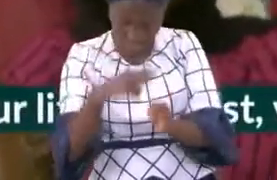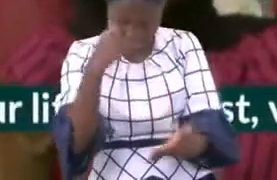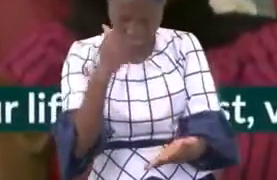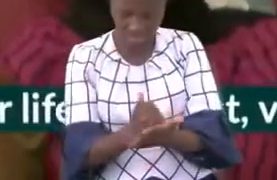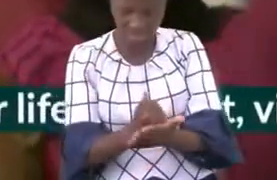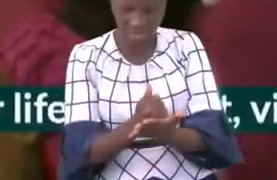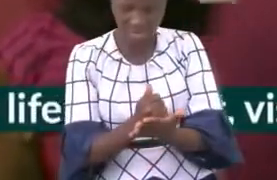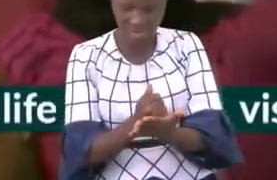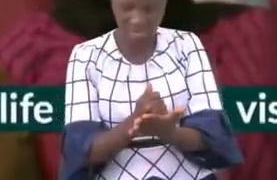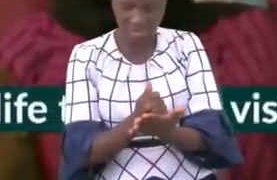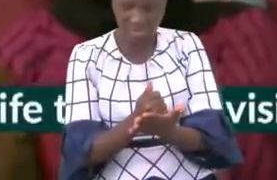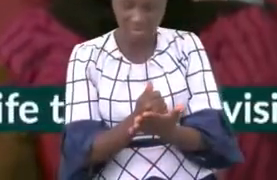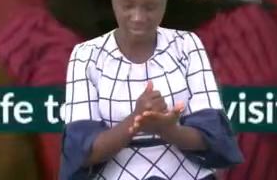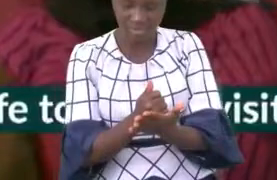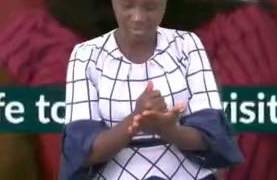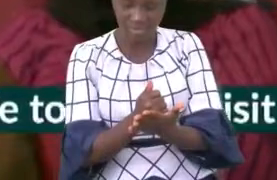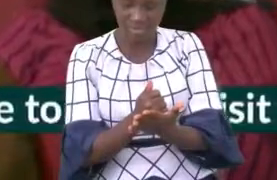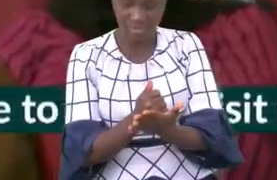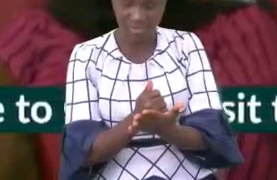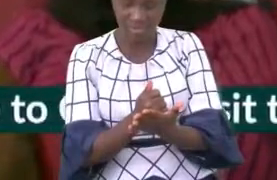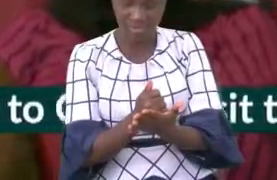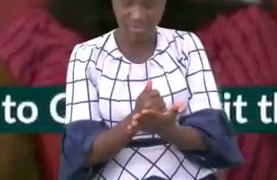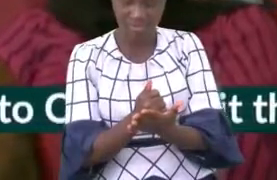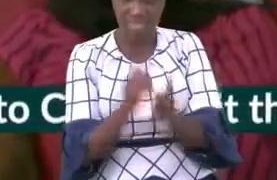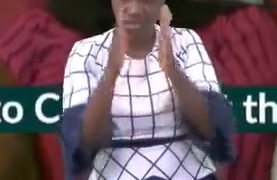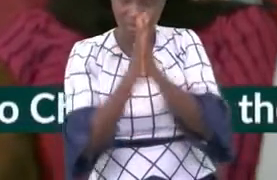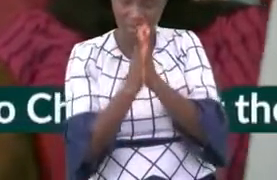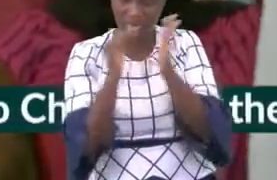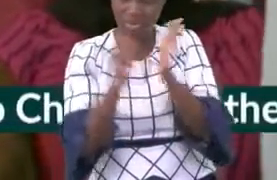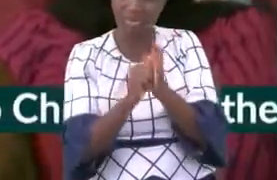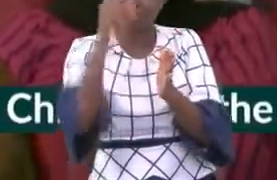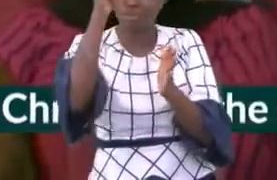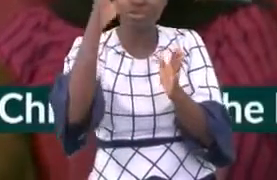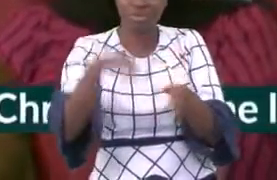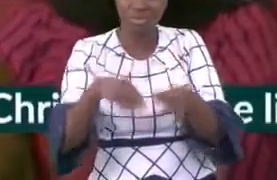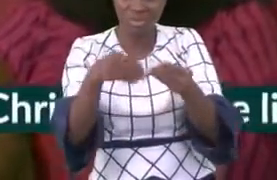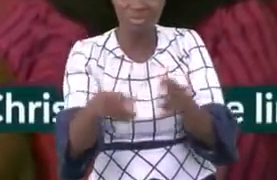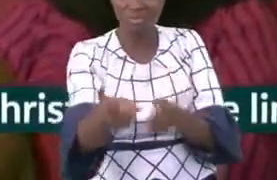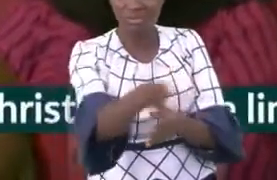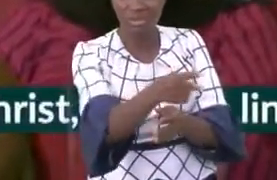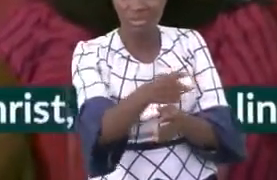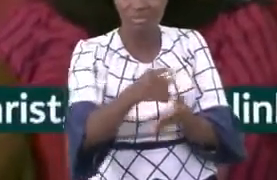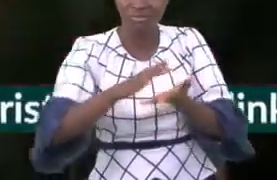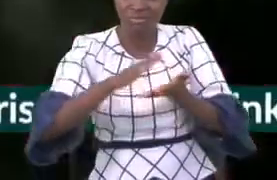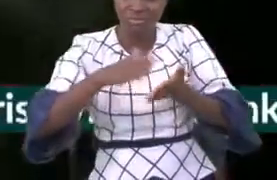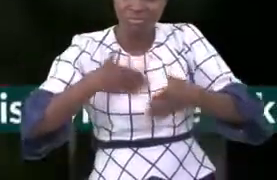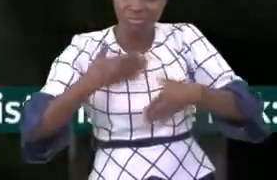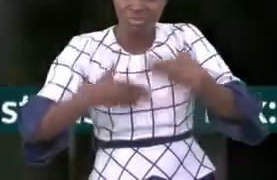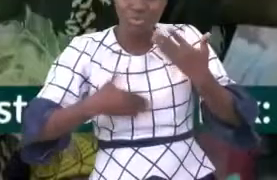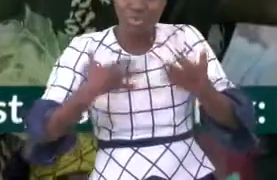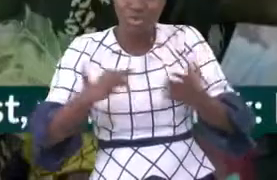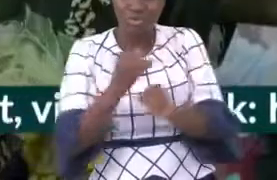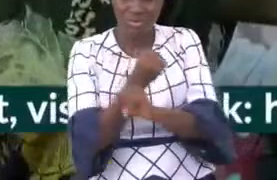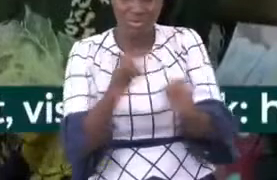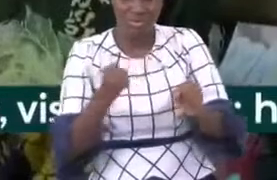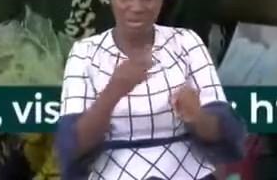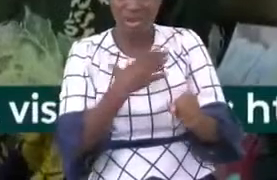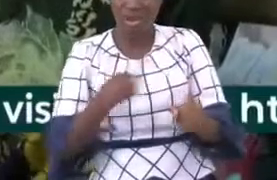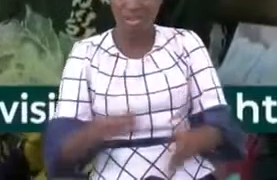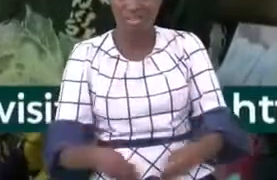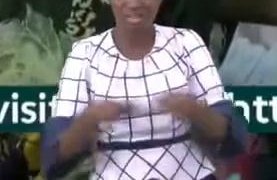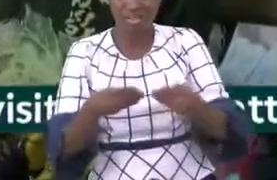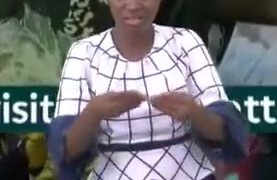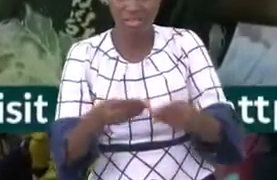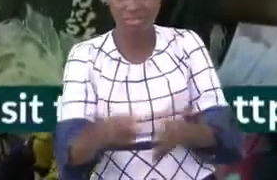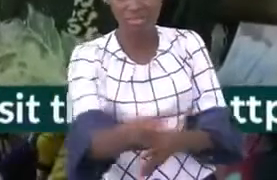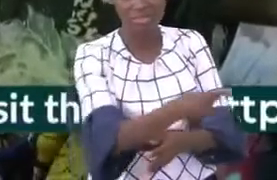the joy of salvation and you grant them the faith that believes that as they have